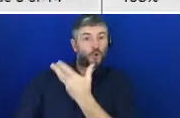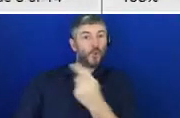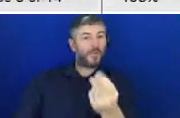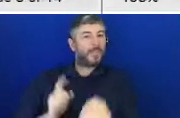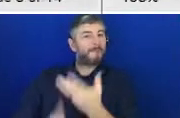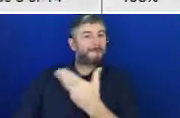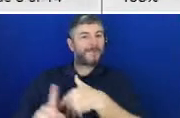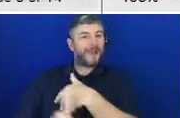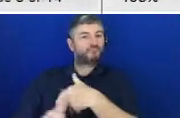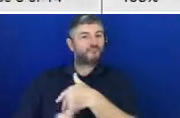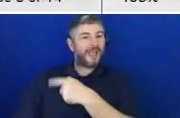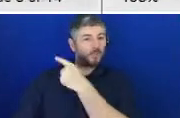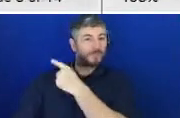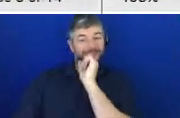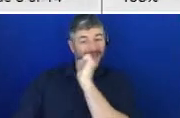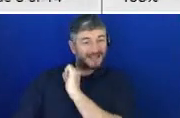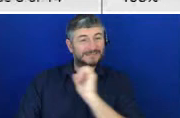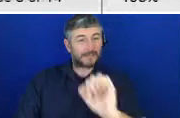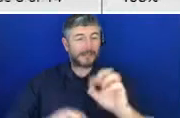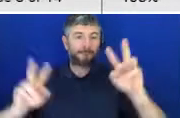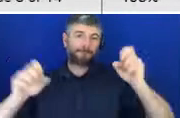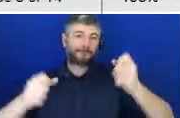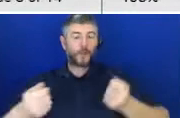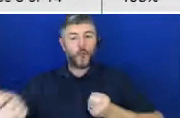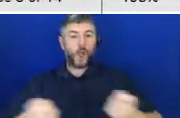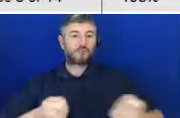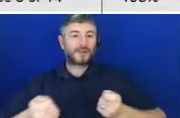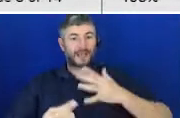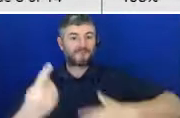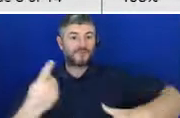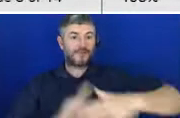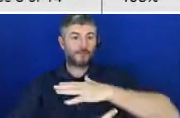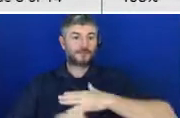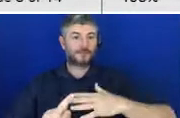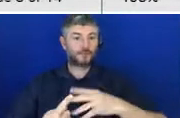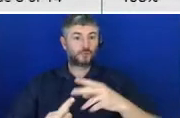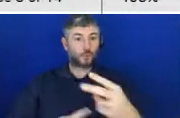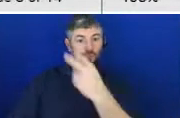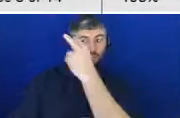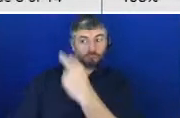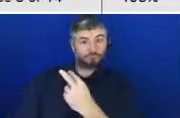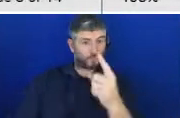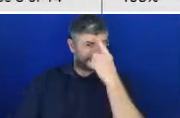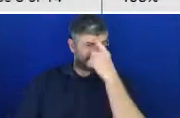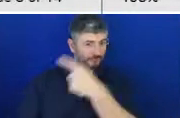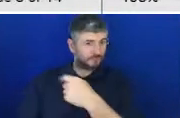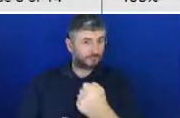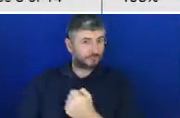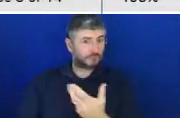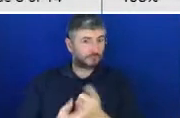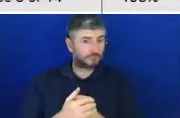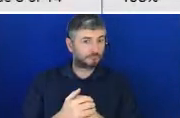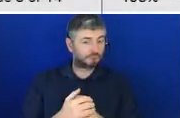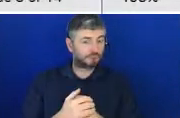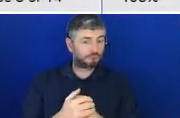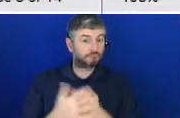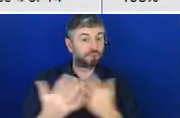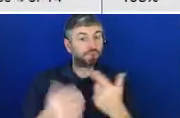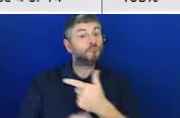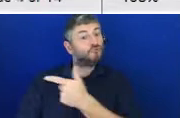That's almost her operating environment. What do you think that she does? Well, actually, Maggie's a